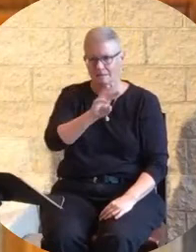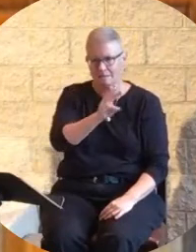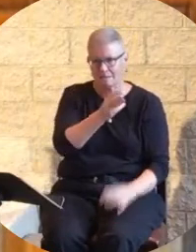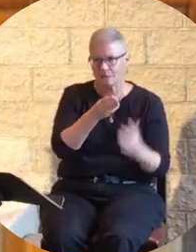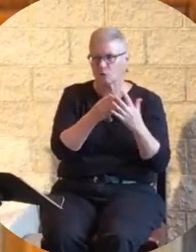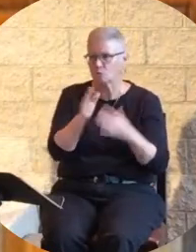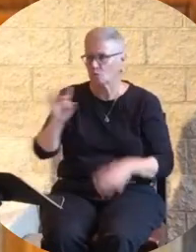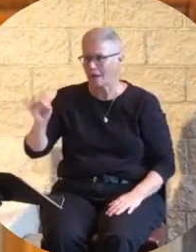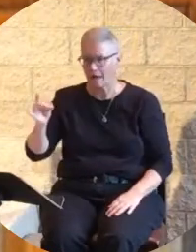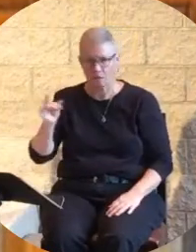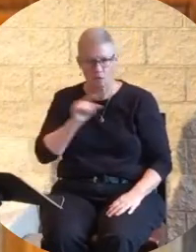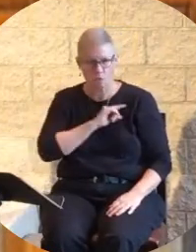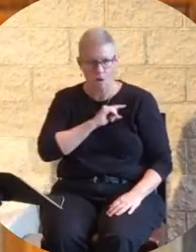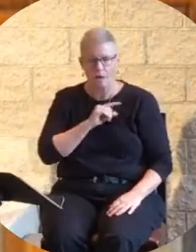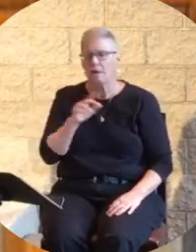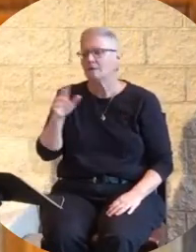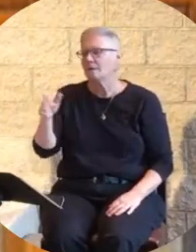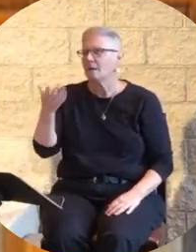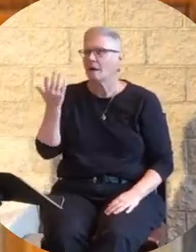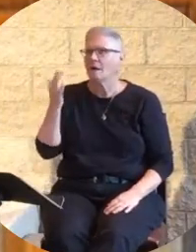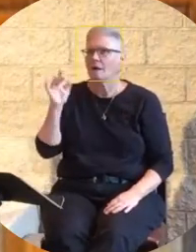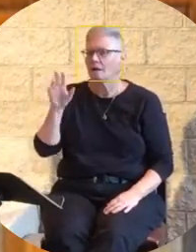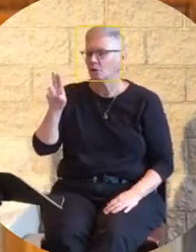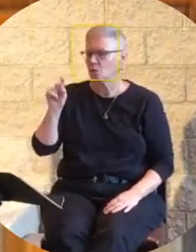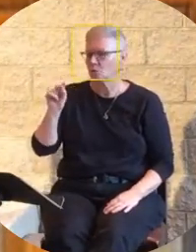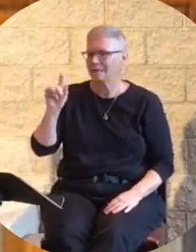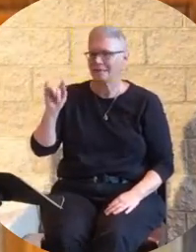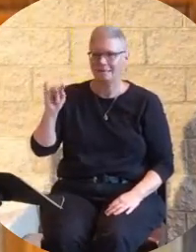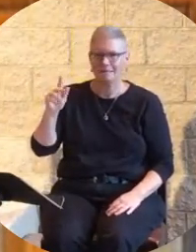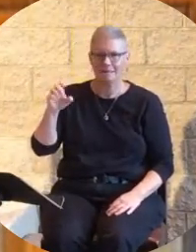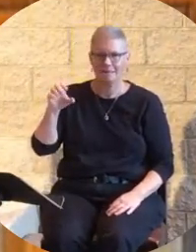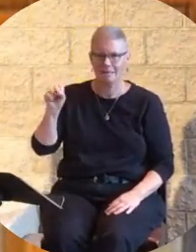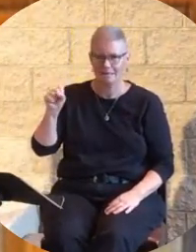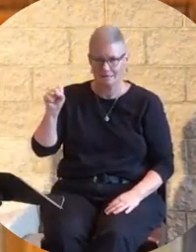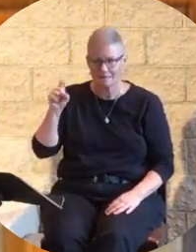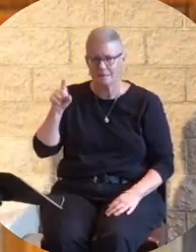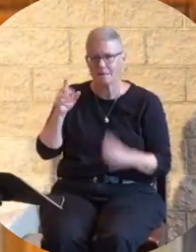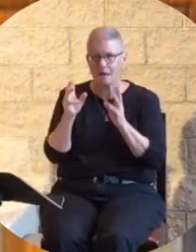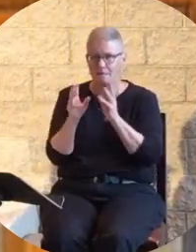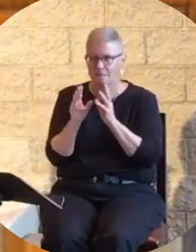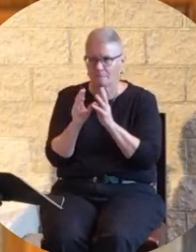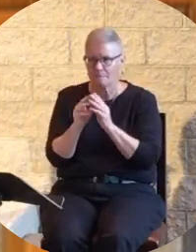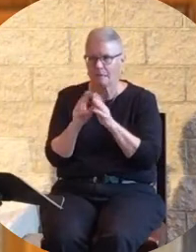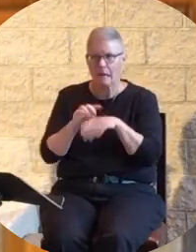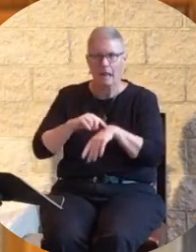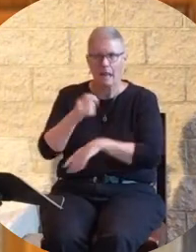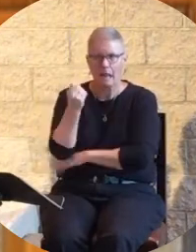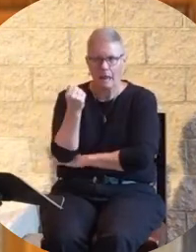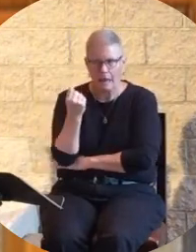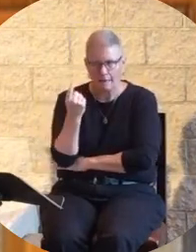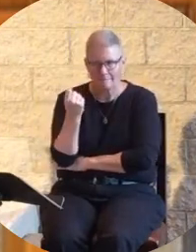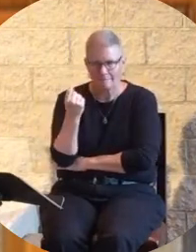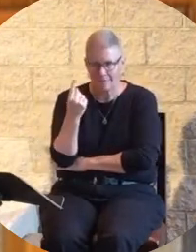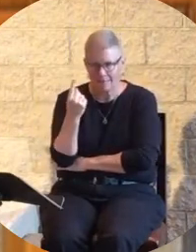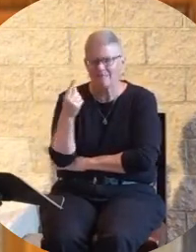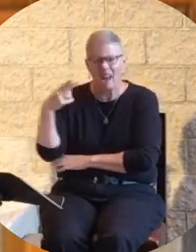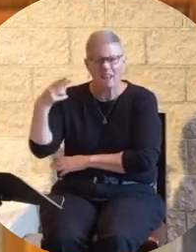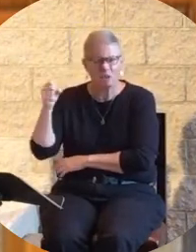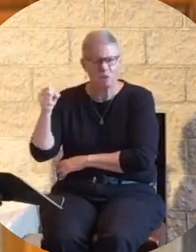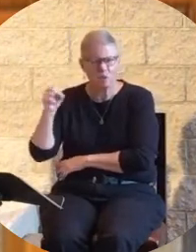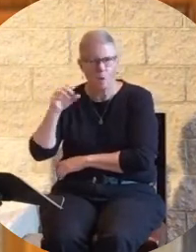high schoolers, they both meet separately at 11:30 a.m. Central. And we're working through a